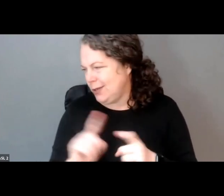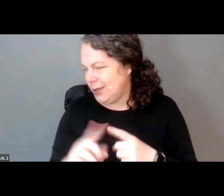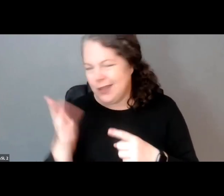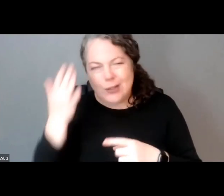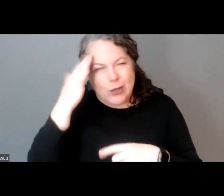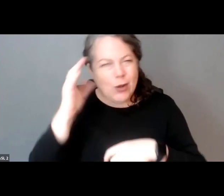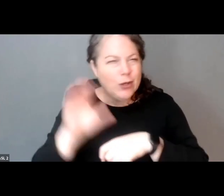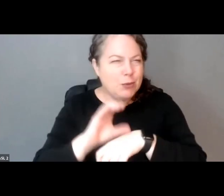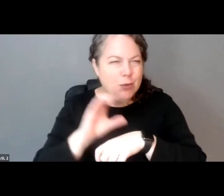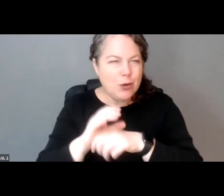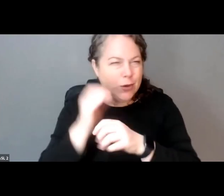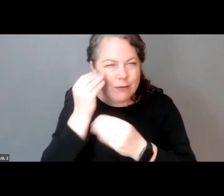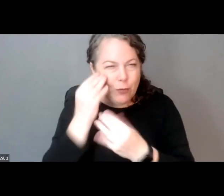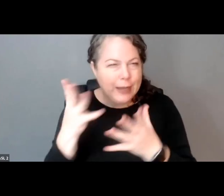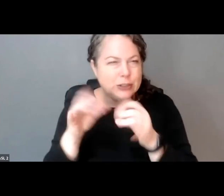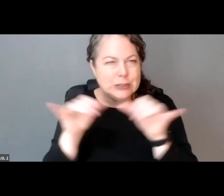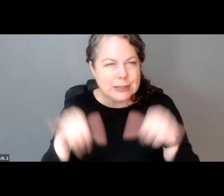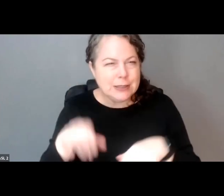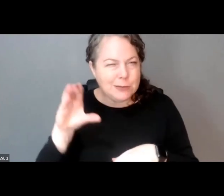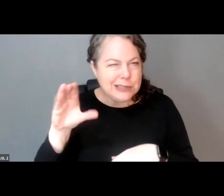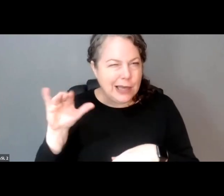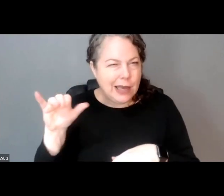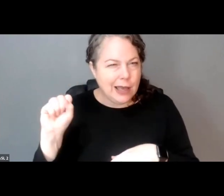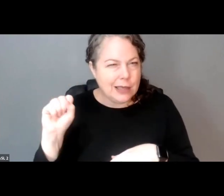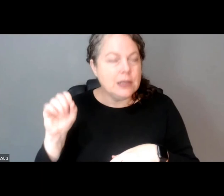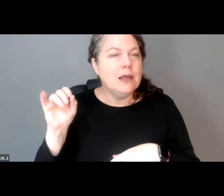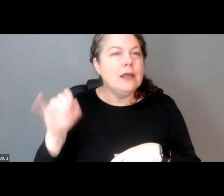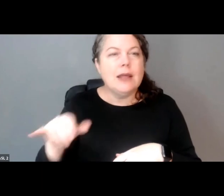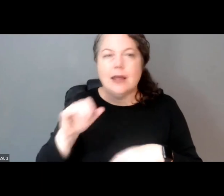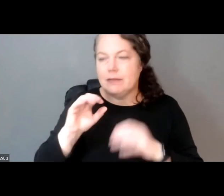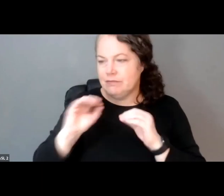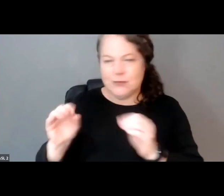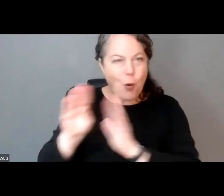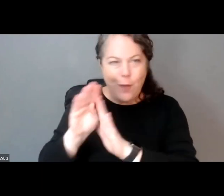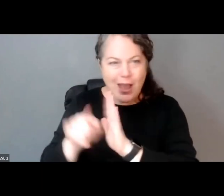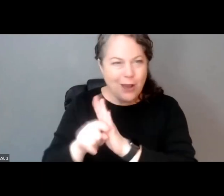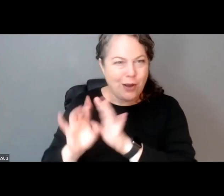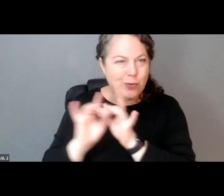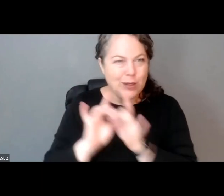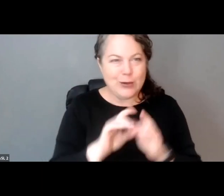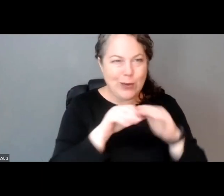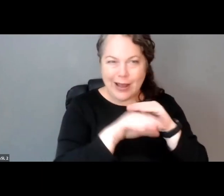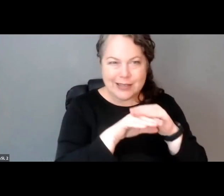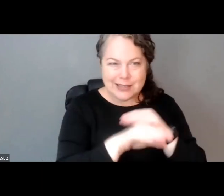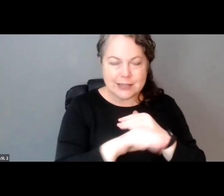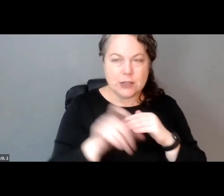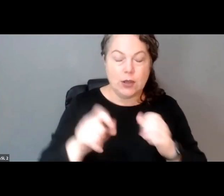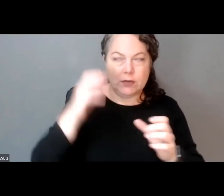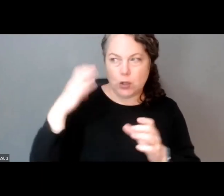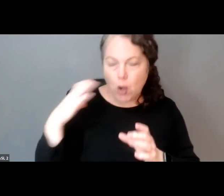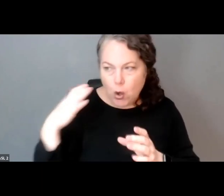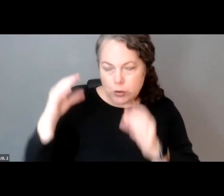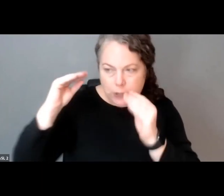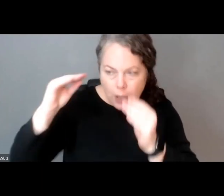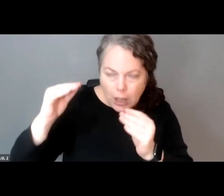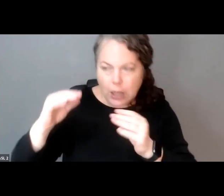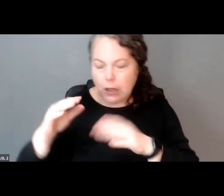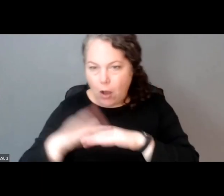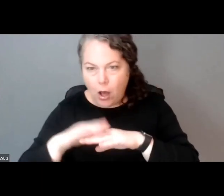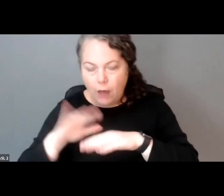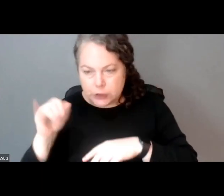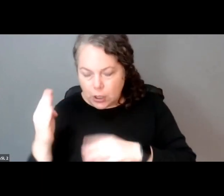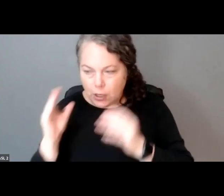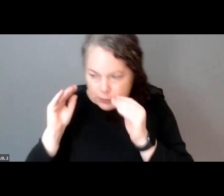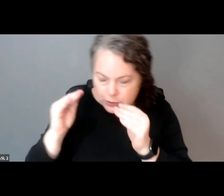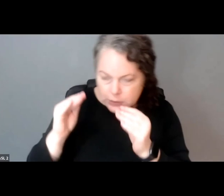information systems or something like that, they don't have a background in accessibility and they have to be coached and taught on the job to